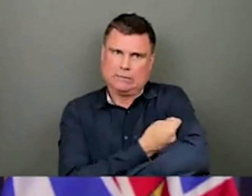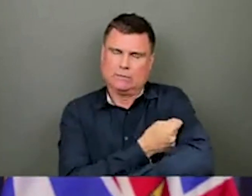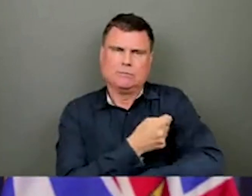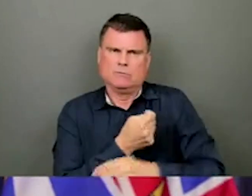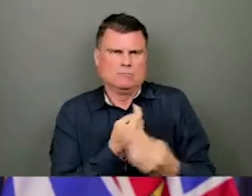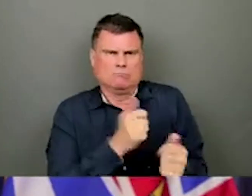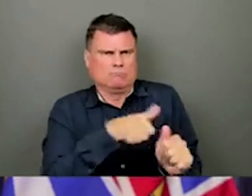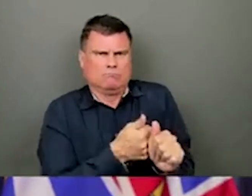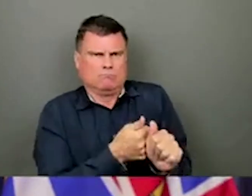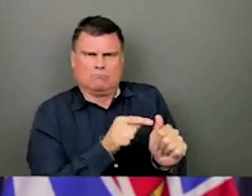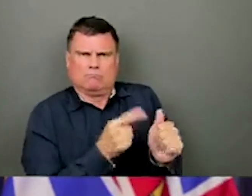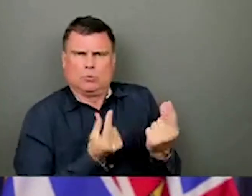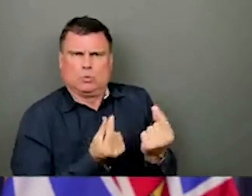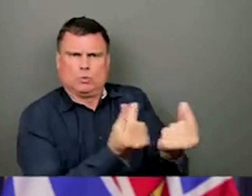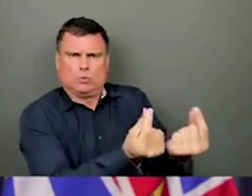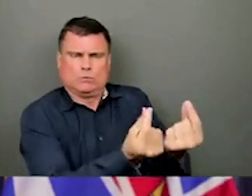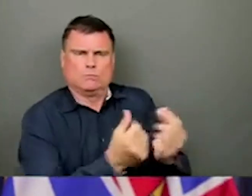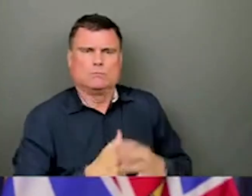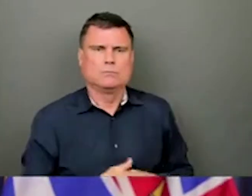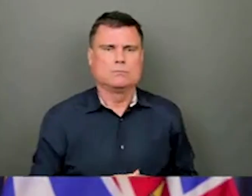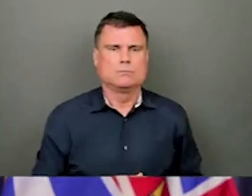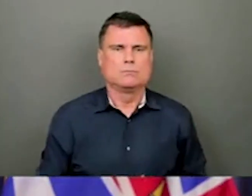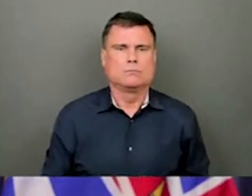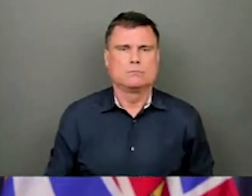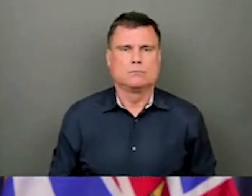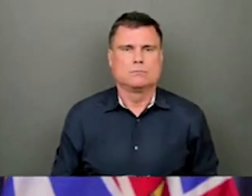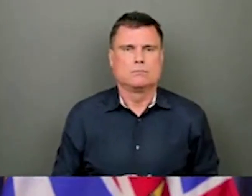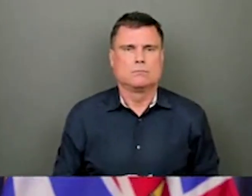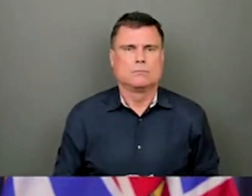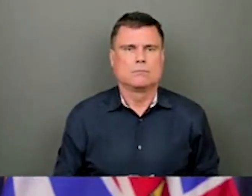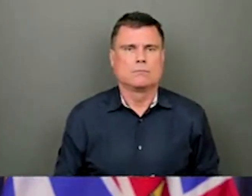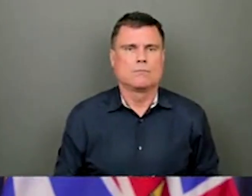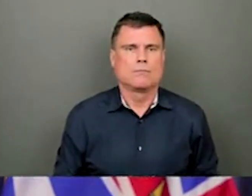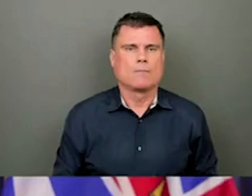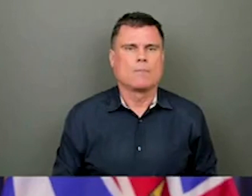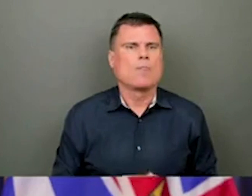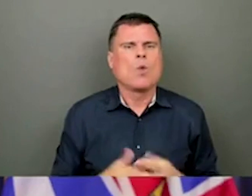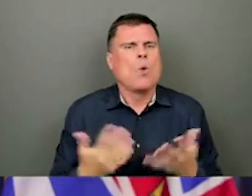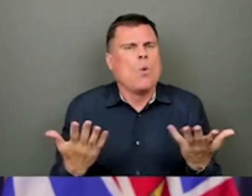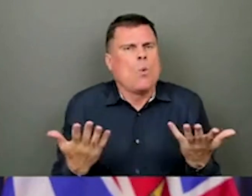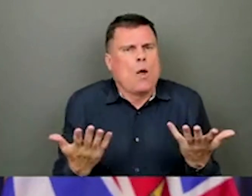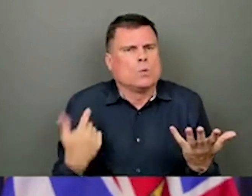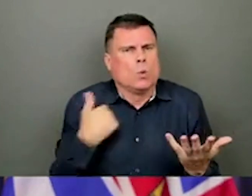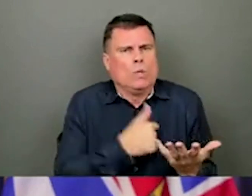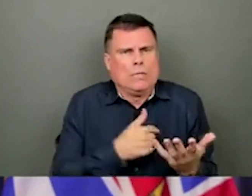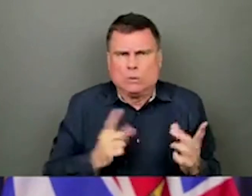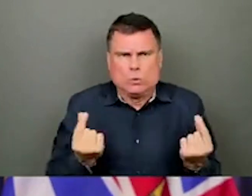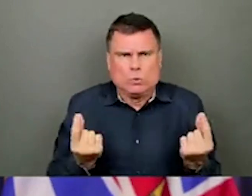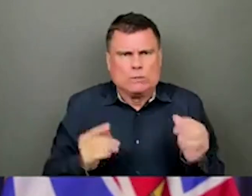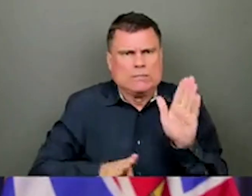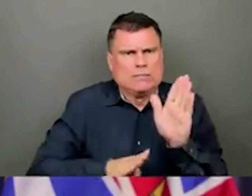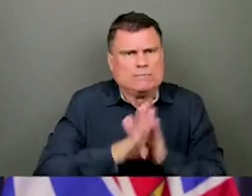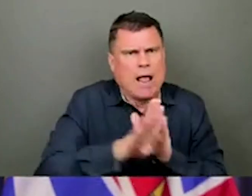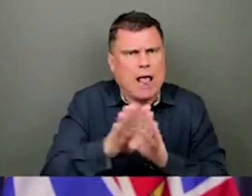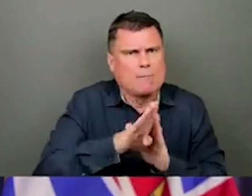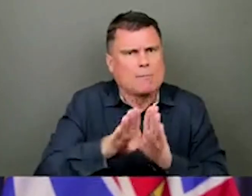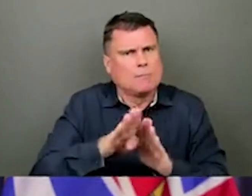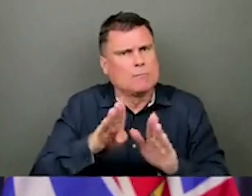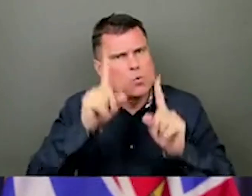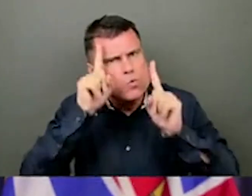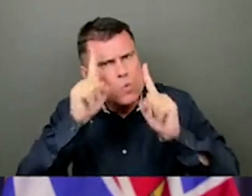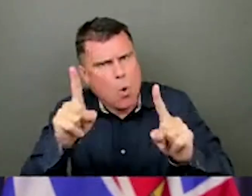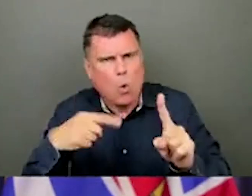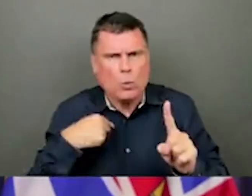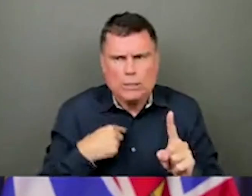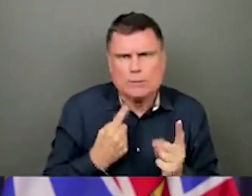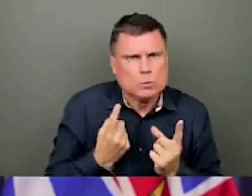foundations for the tools we'll need and use throughout the next number of months to continue to move COVID-19